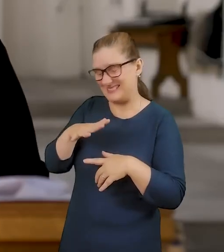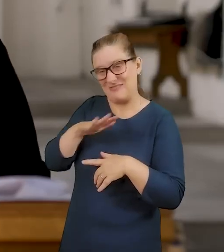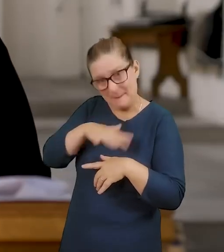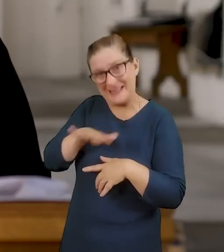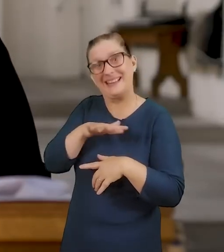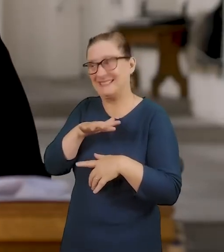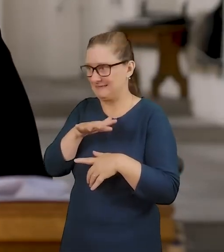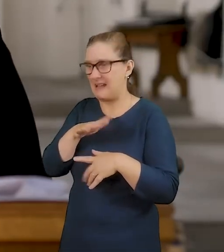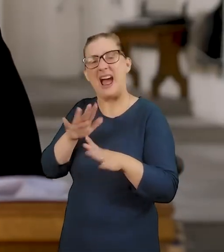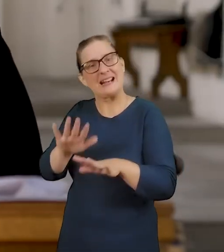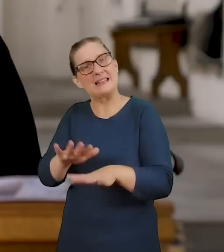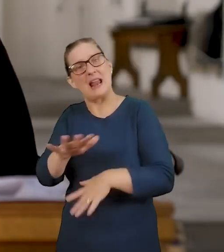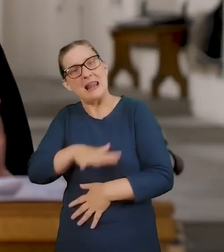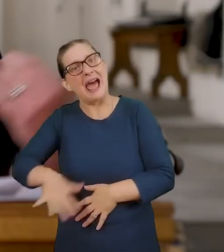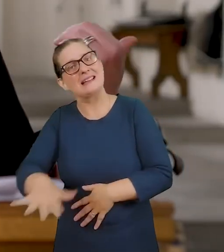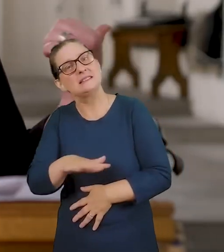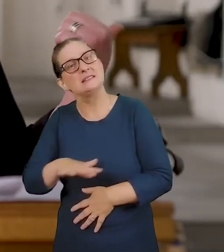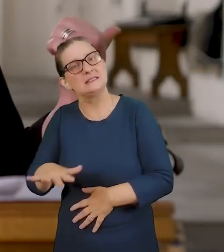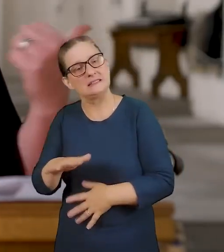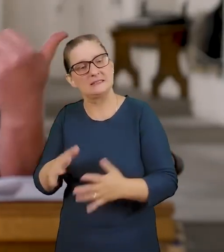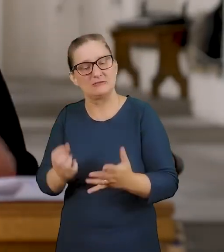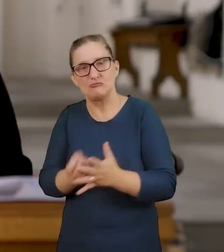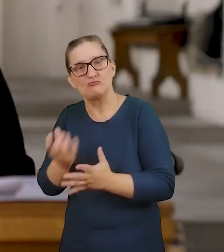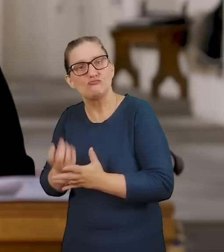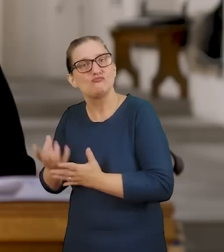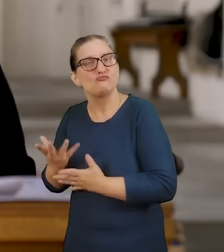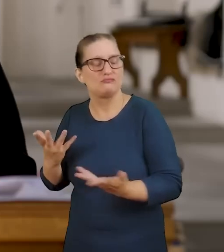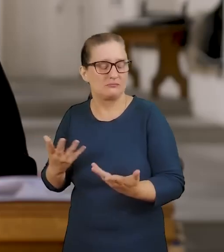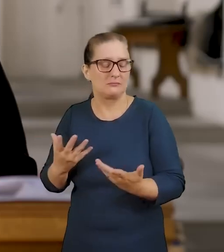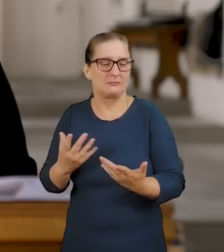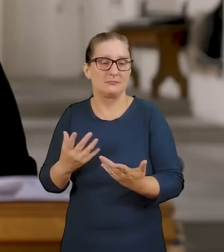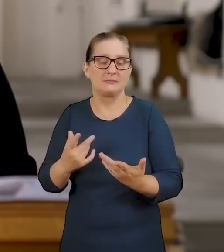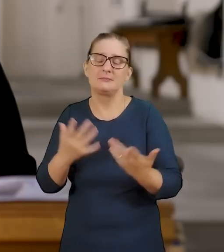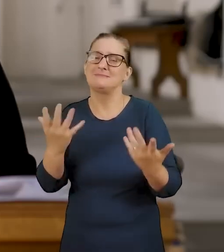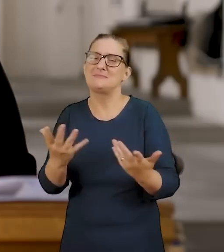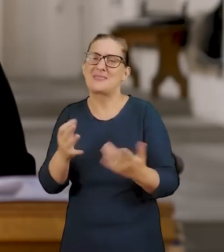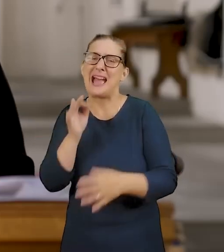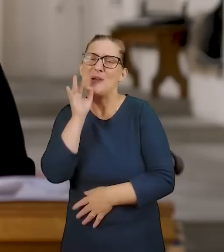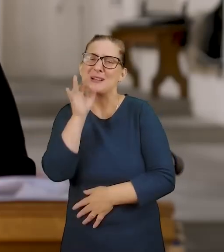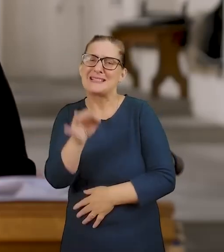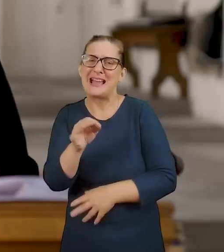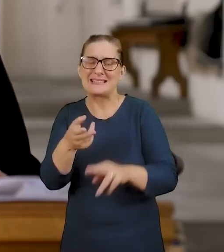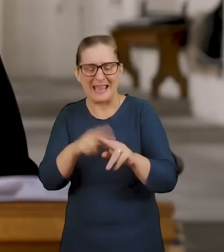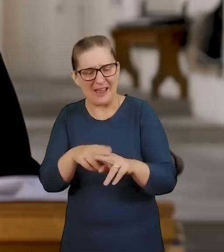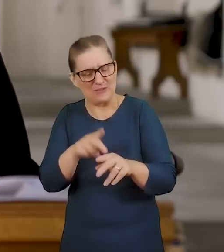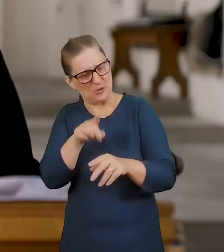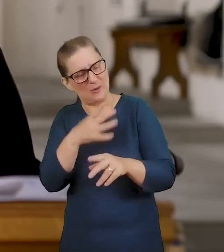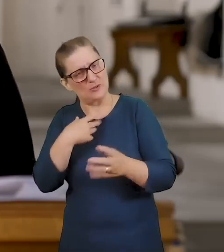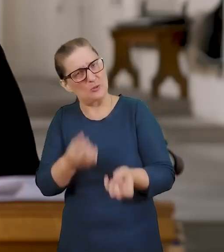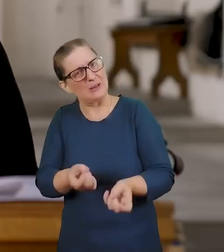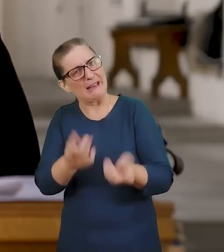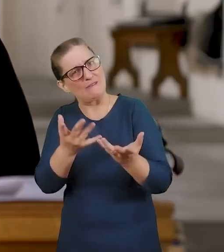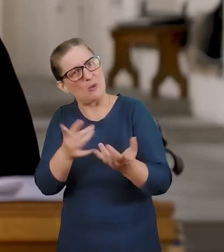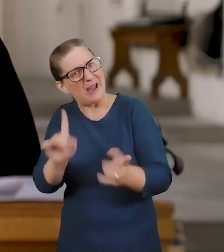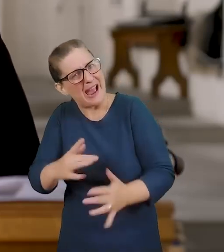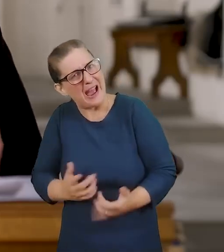too dissimilar to us then, and from what some of the responses that we just heard. I asked the same people, how